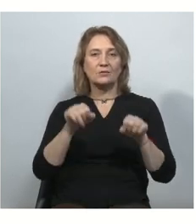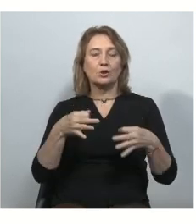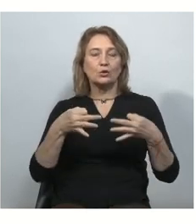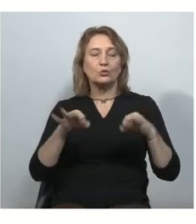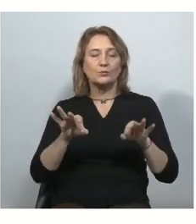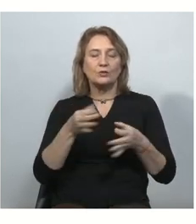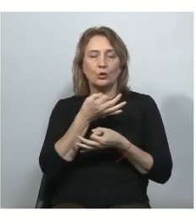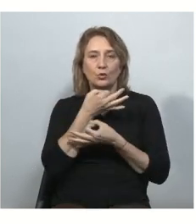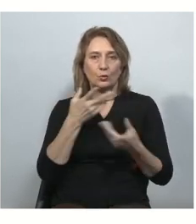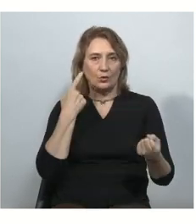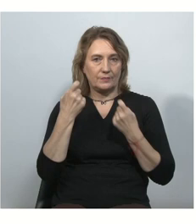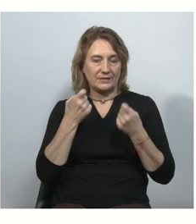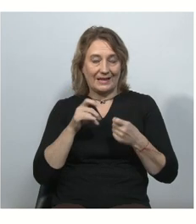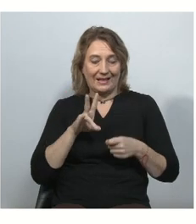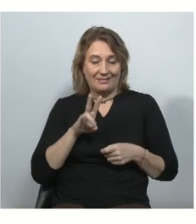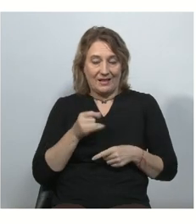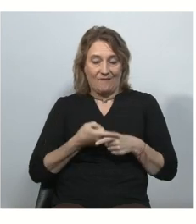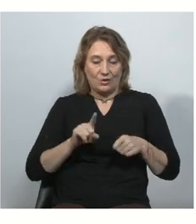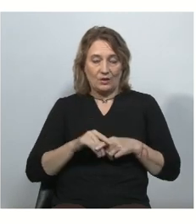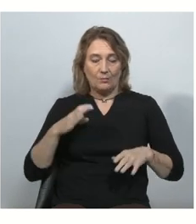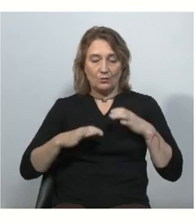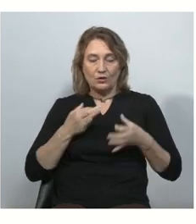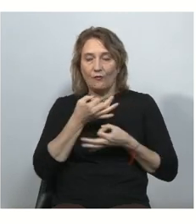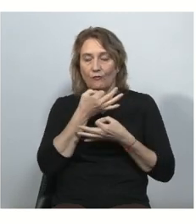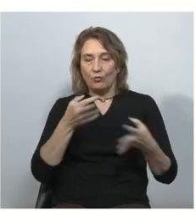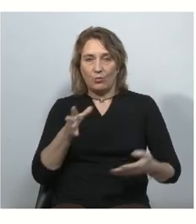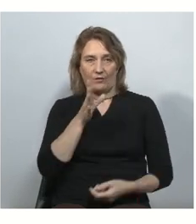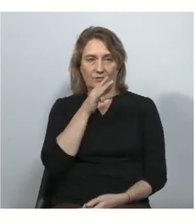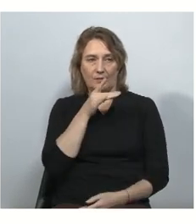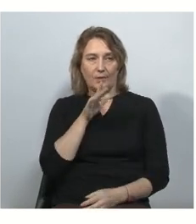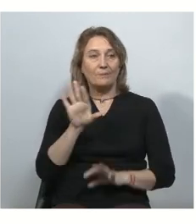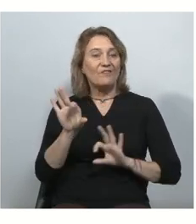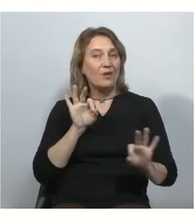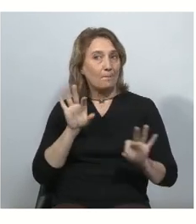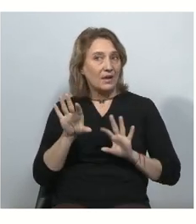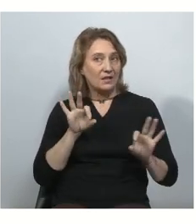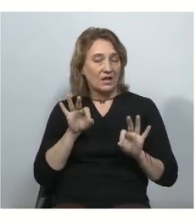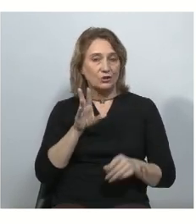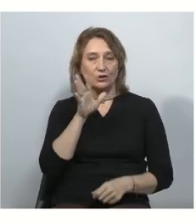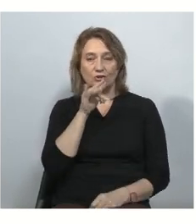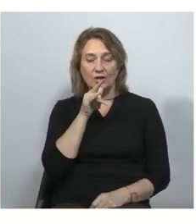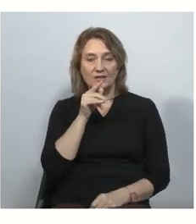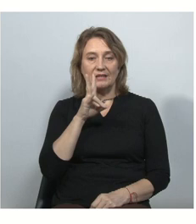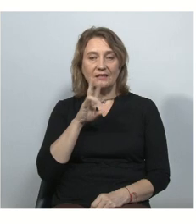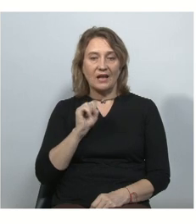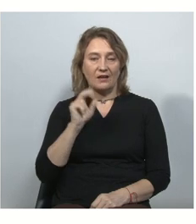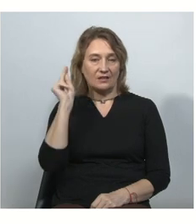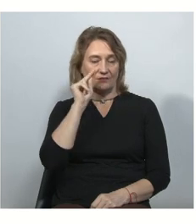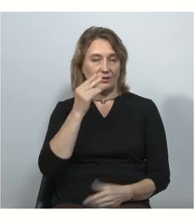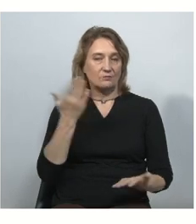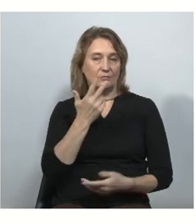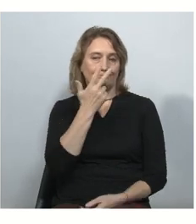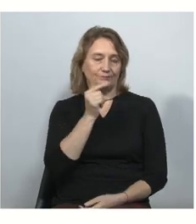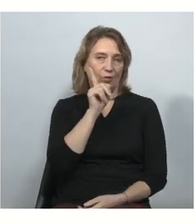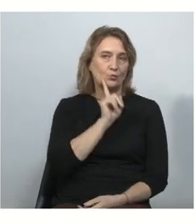to learn something new, they can get access to all the parts of this course anytime they